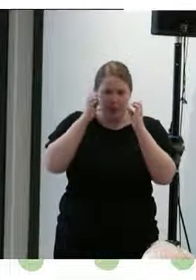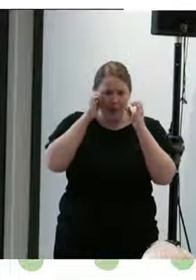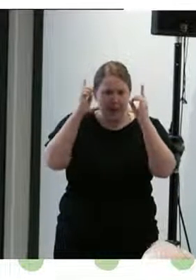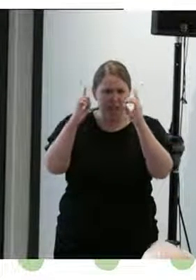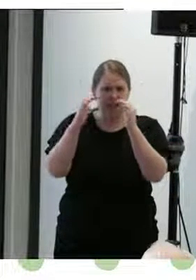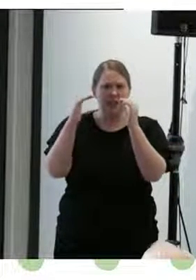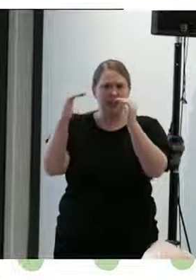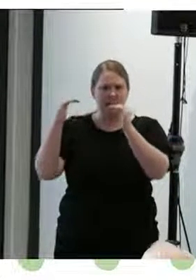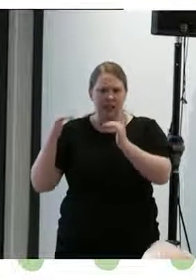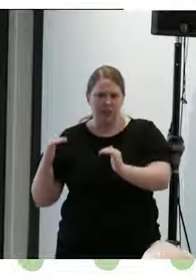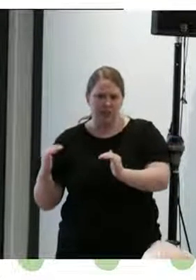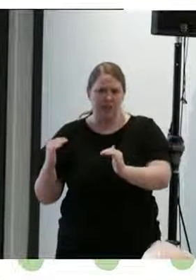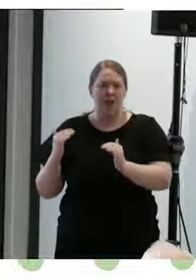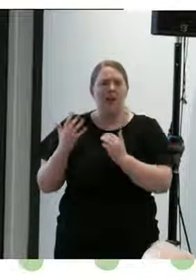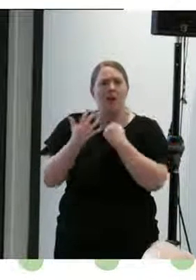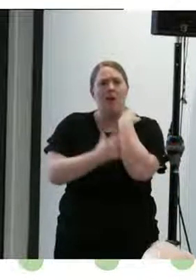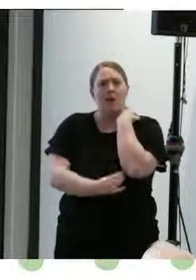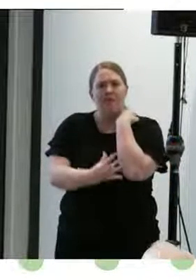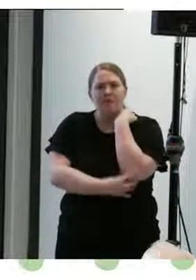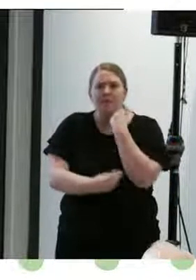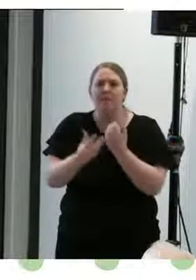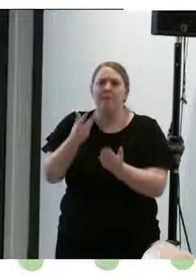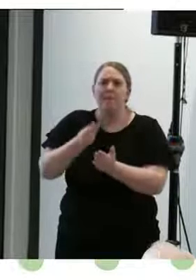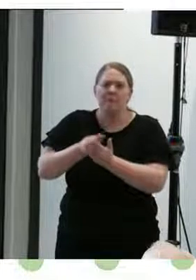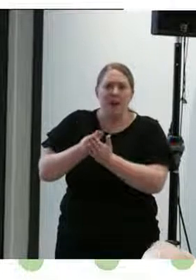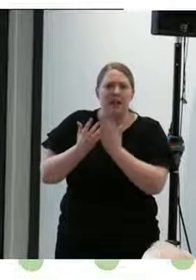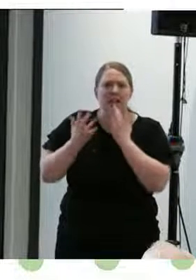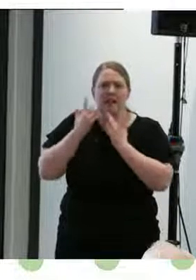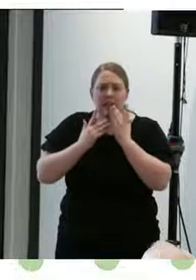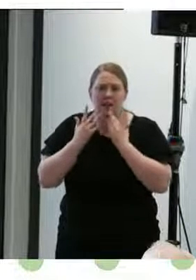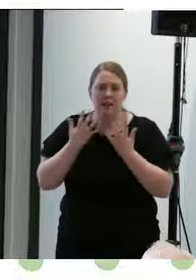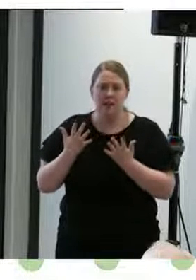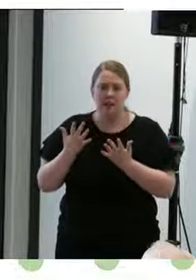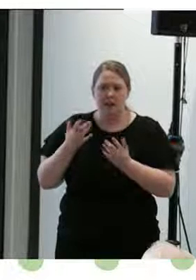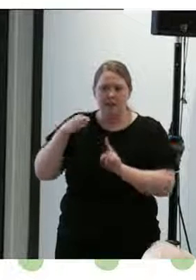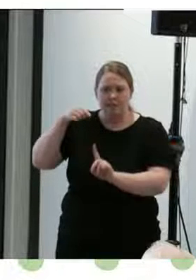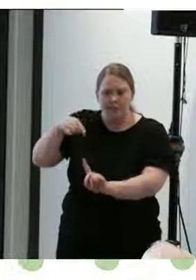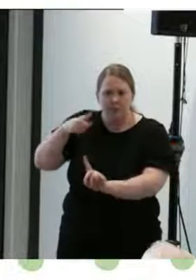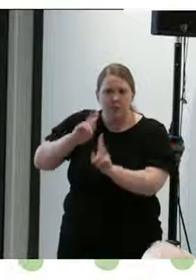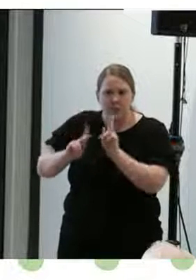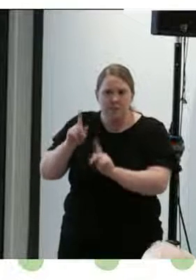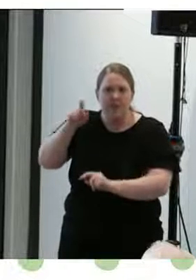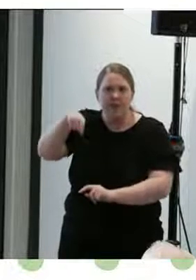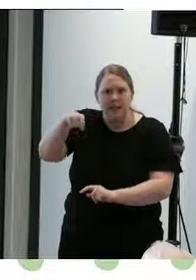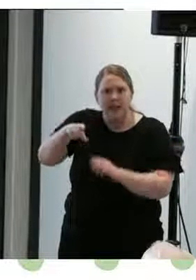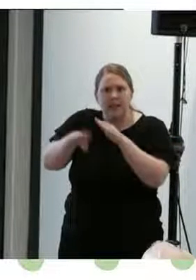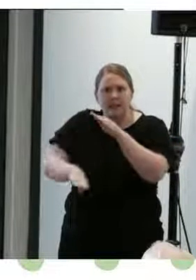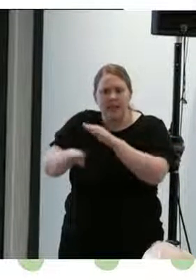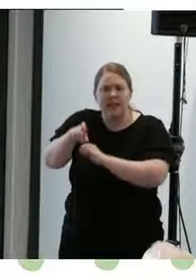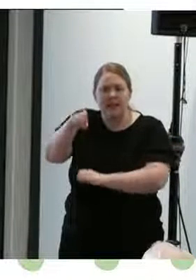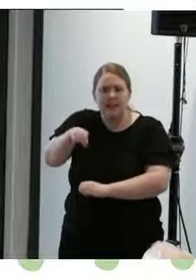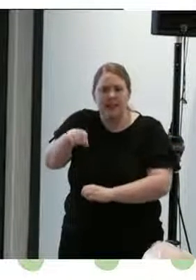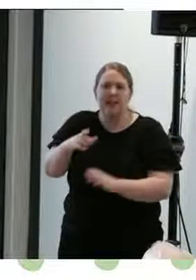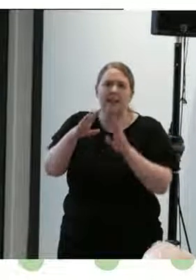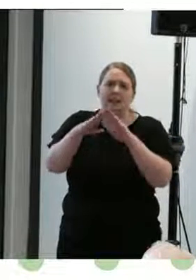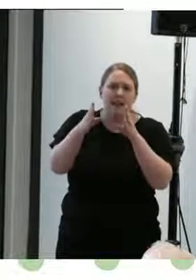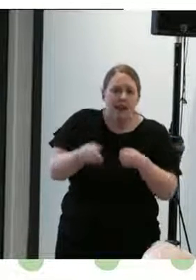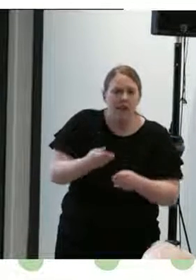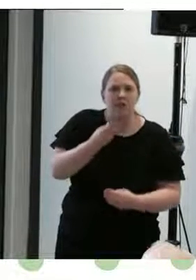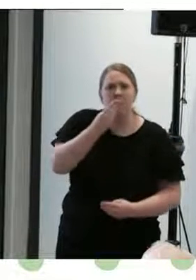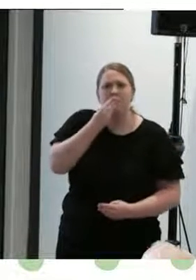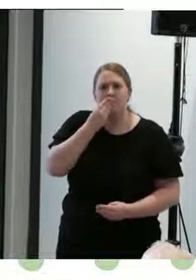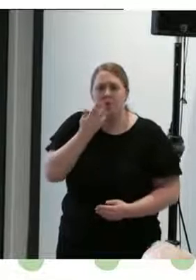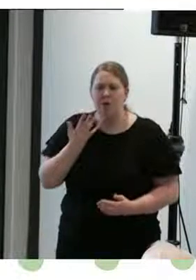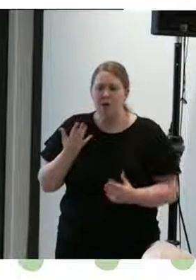income are also the same people who are concerned with fighting for basic human needs like housing and food. So without sustained